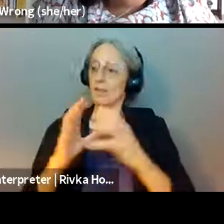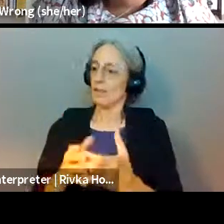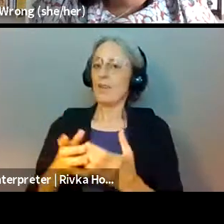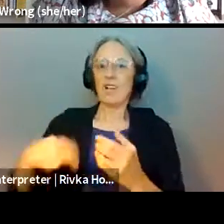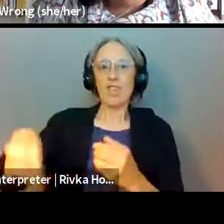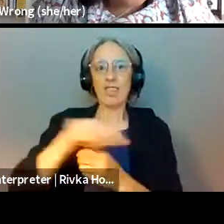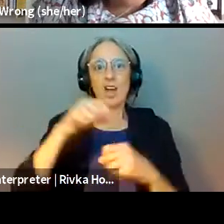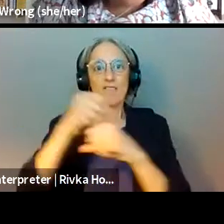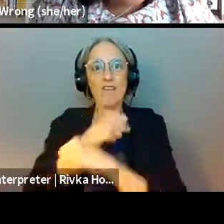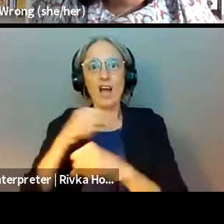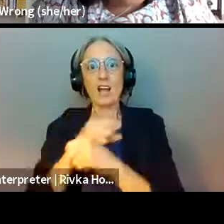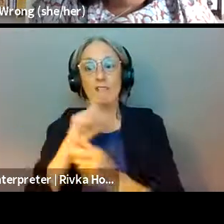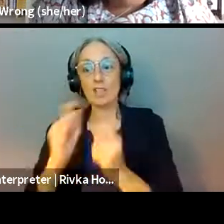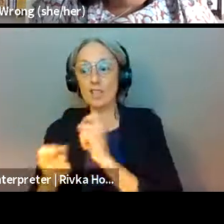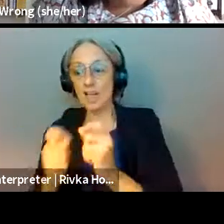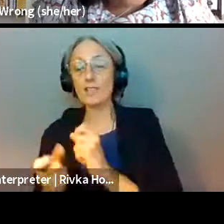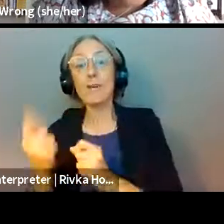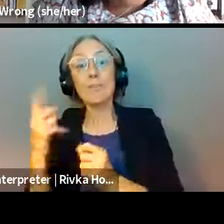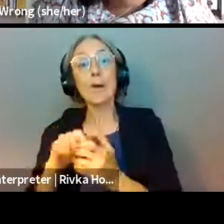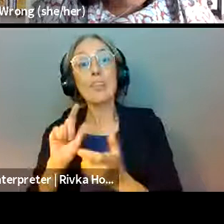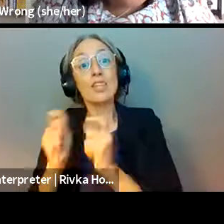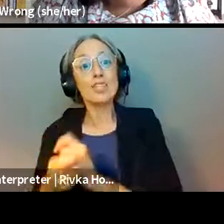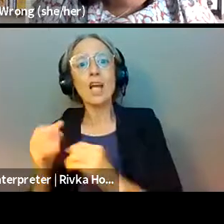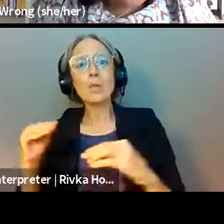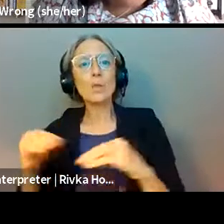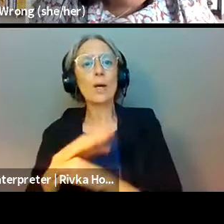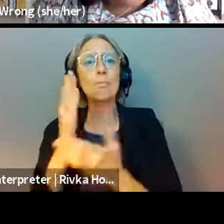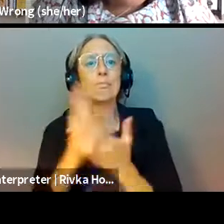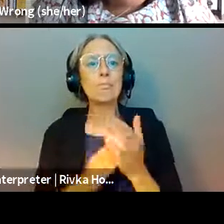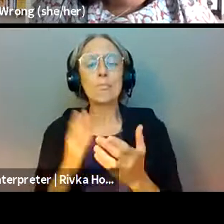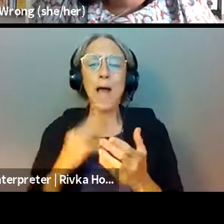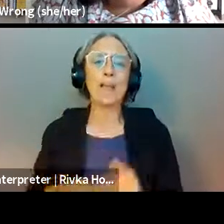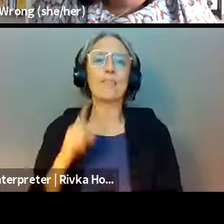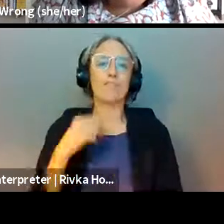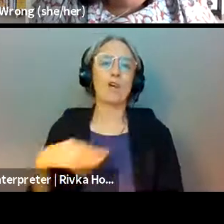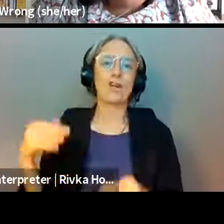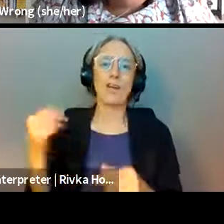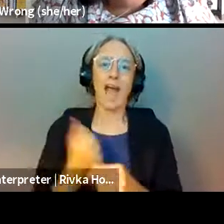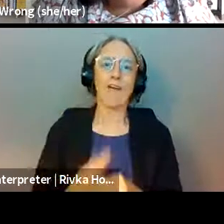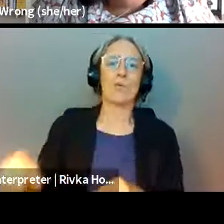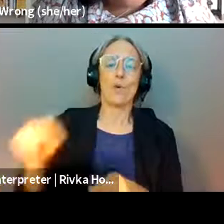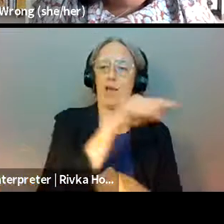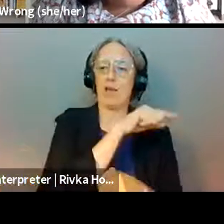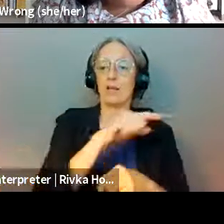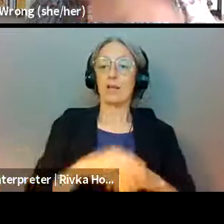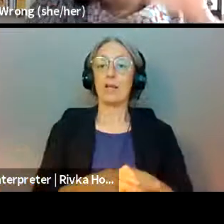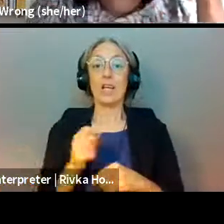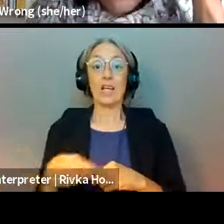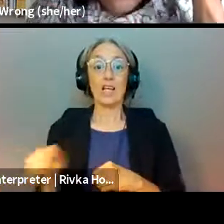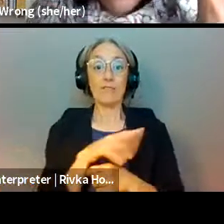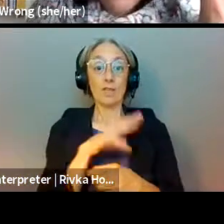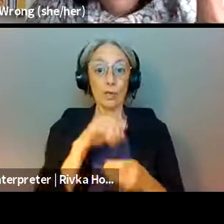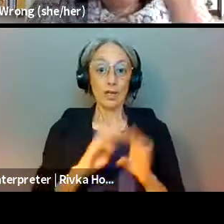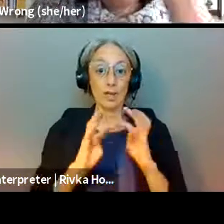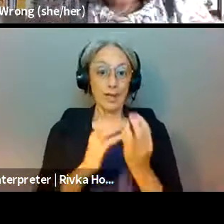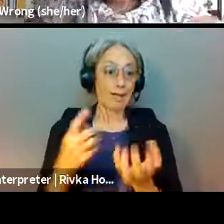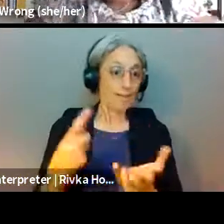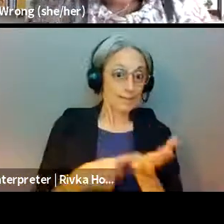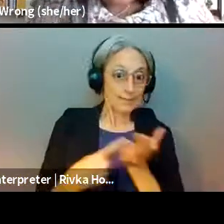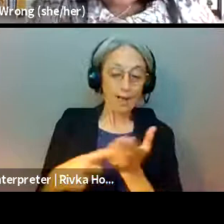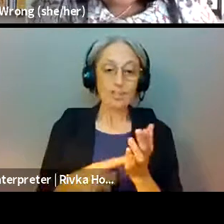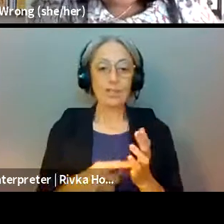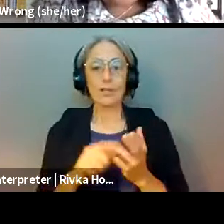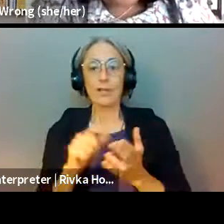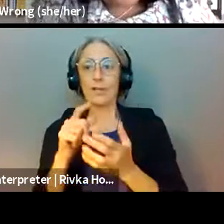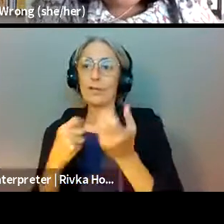benefit everyone. And, if you were at the table lobbying, legislating, trying to figure out how to create a